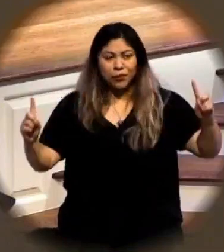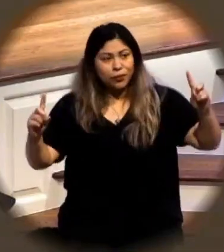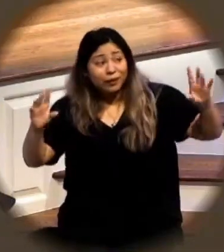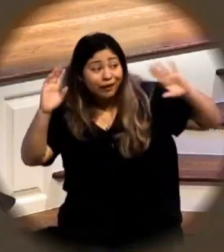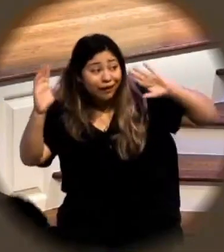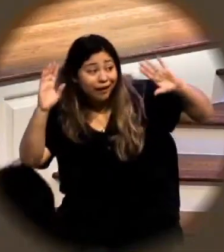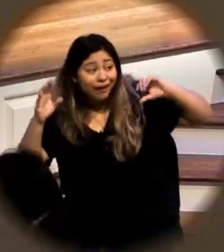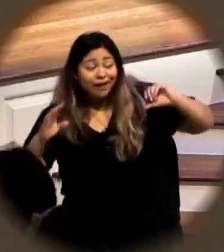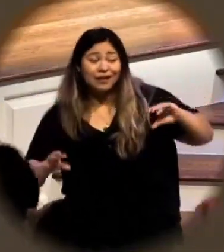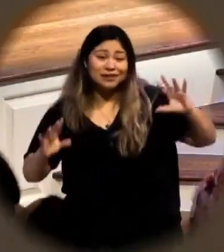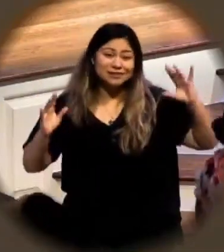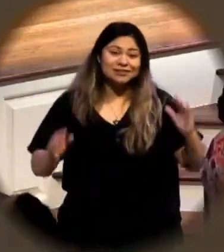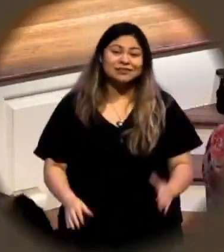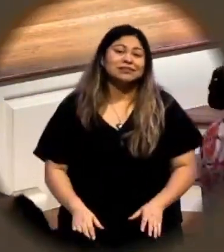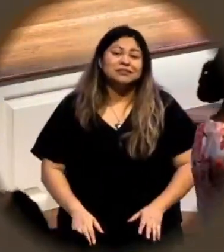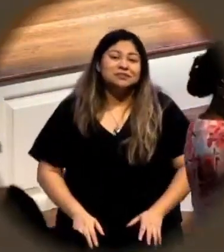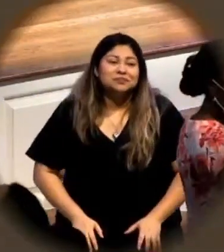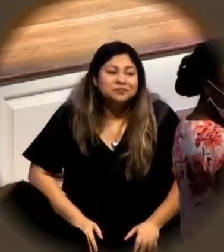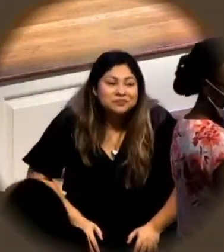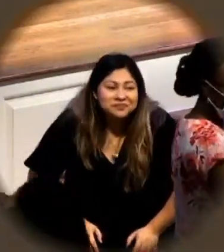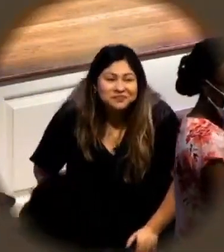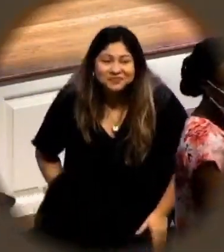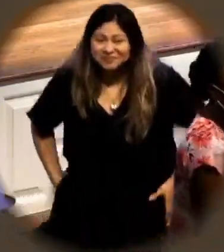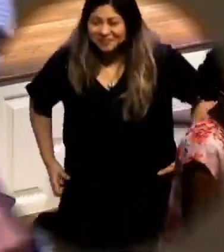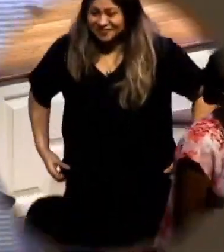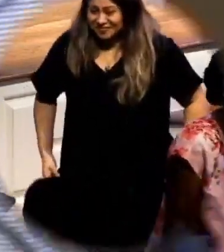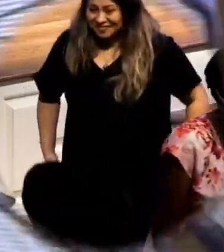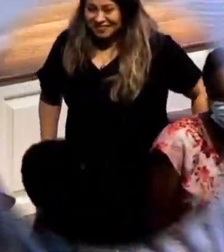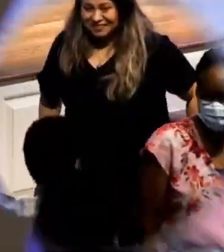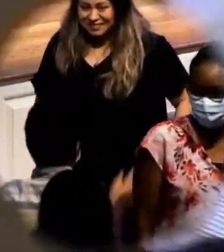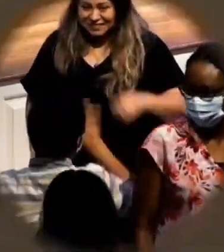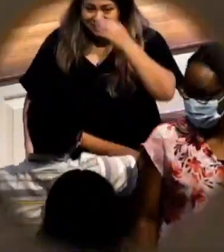with, and let's welcome one another in the name of the Lord this morning.